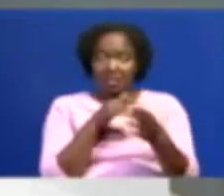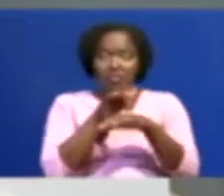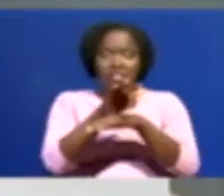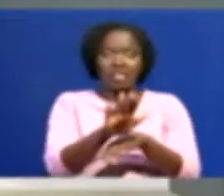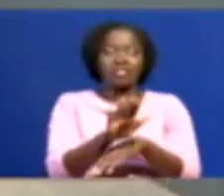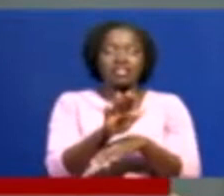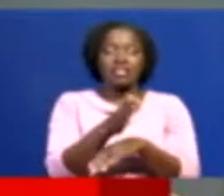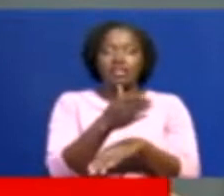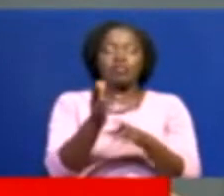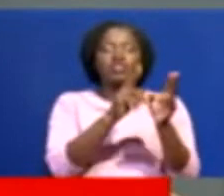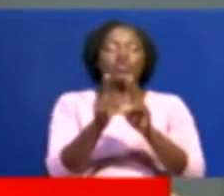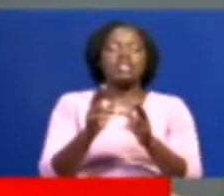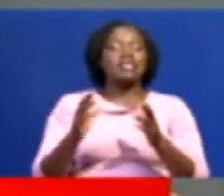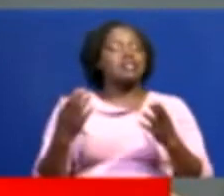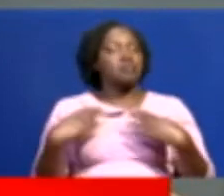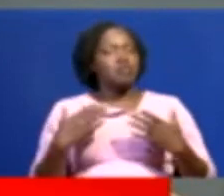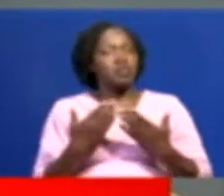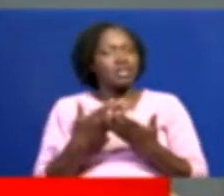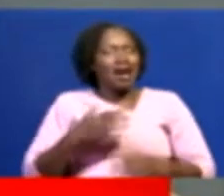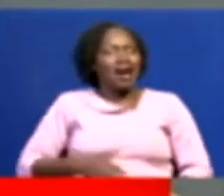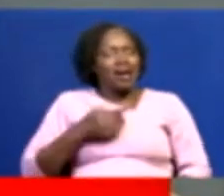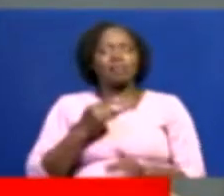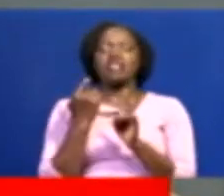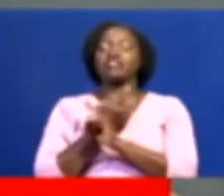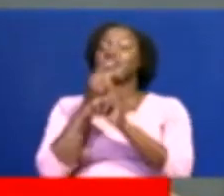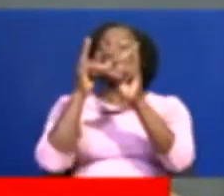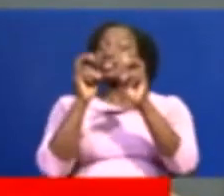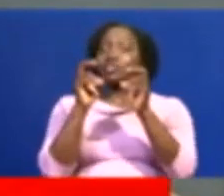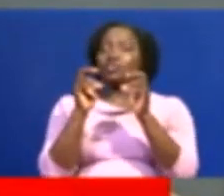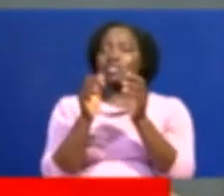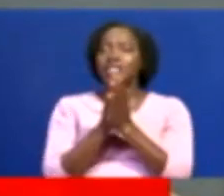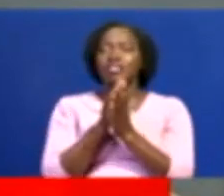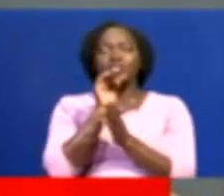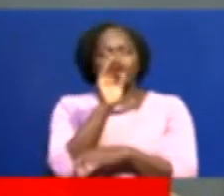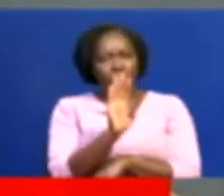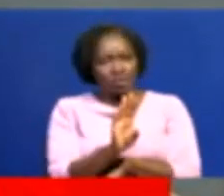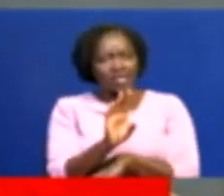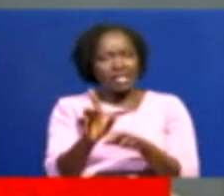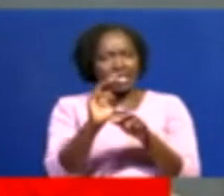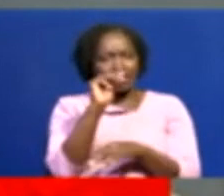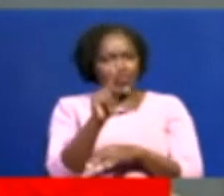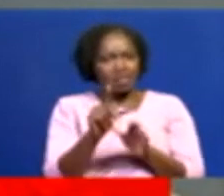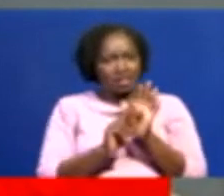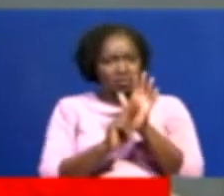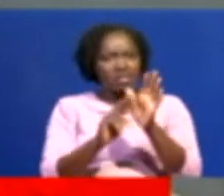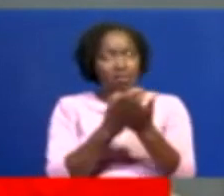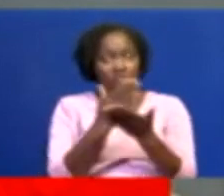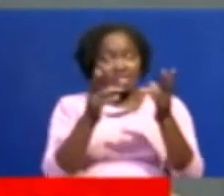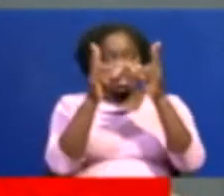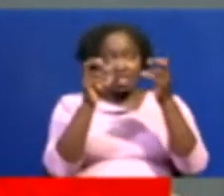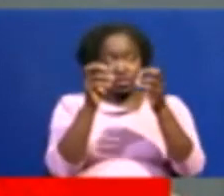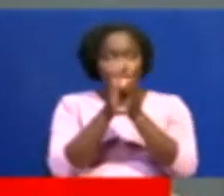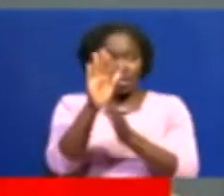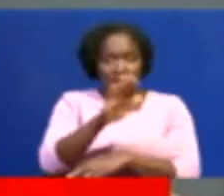by ordinary citizens who are angered now by various issues. Should it not be the legislators representing some of these issues on the